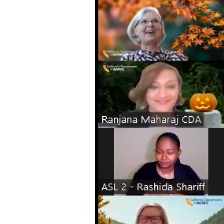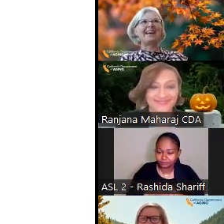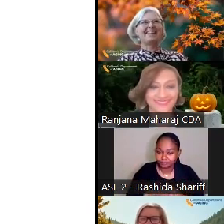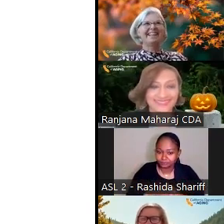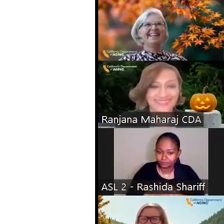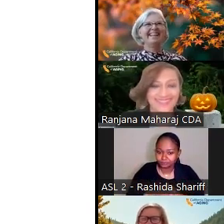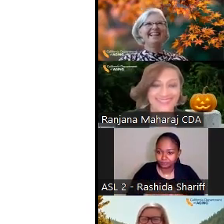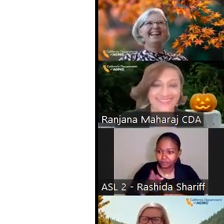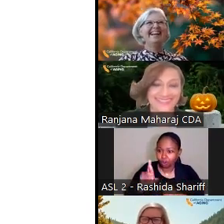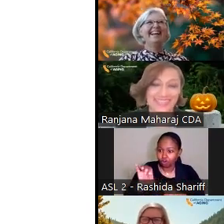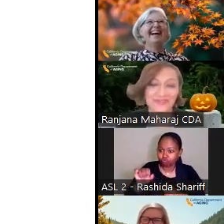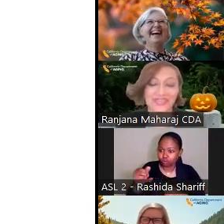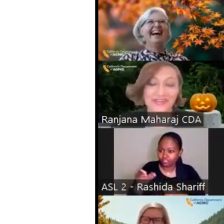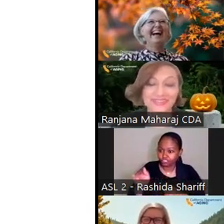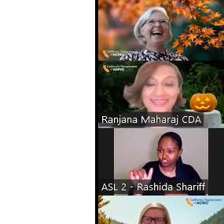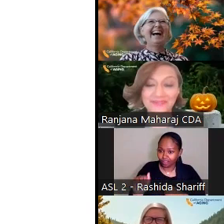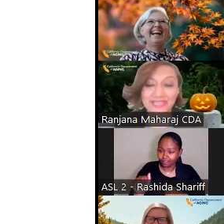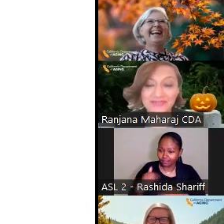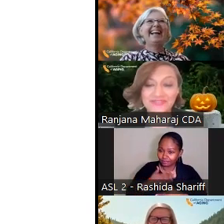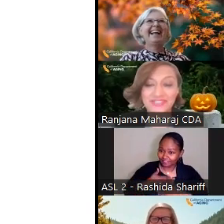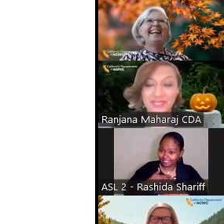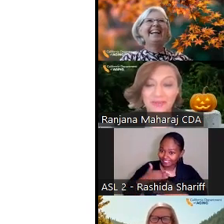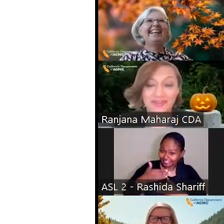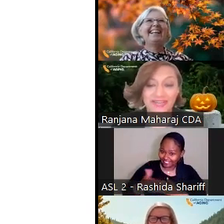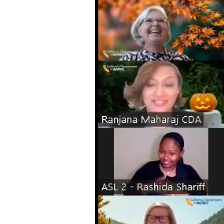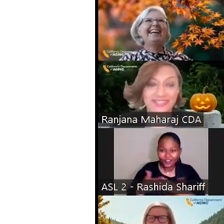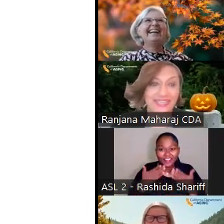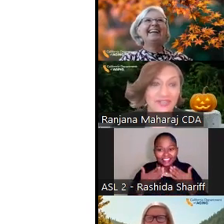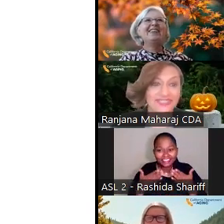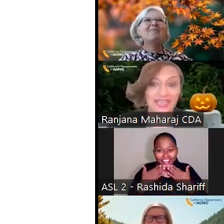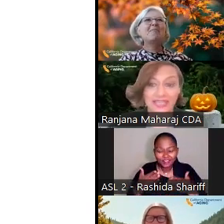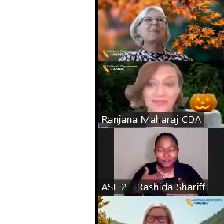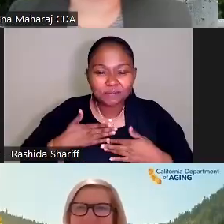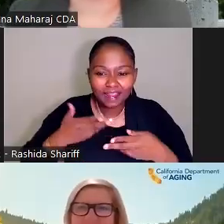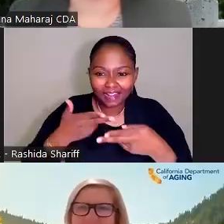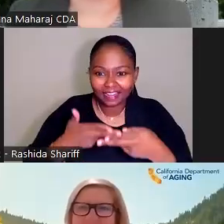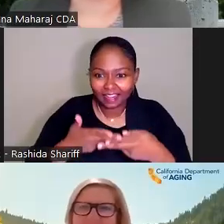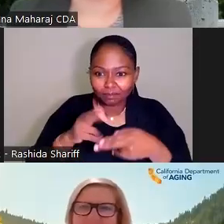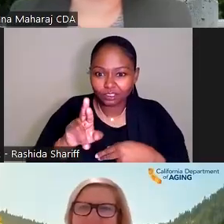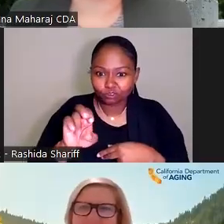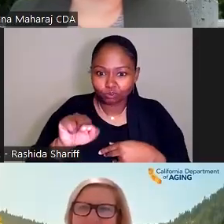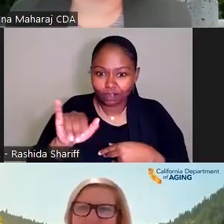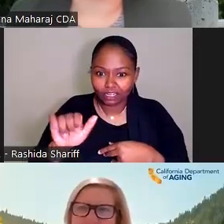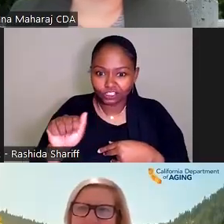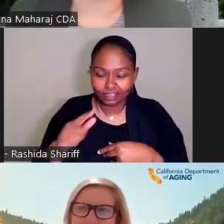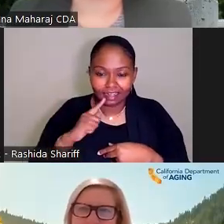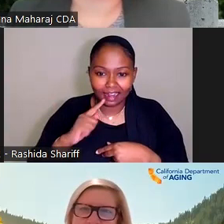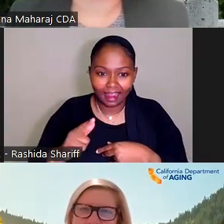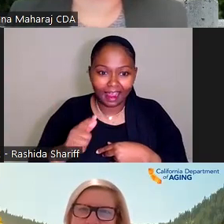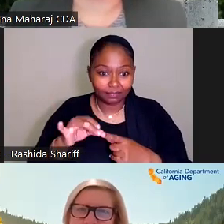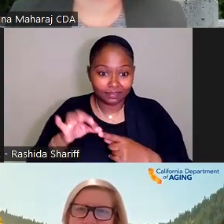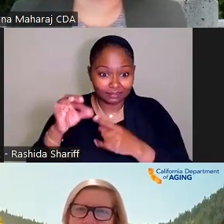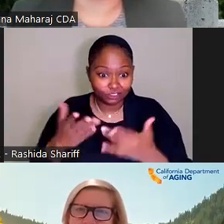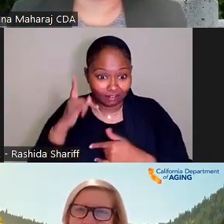Ranjana, please go ahead. Thank you, Carol. My name is Ranjana Maharaj, and like Carol said, I am the Elder Justice Specialist here at the